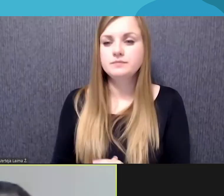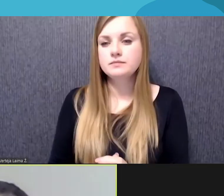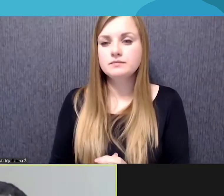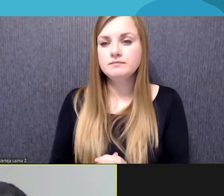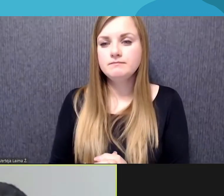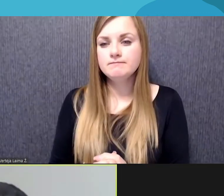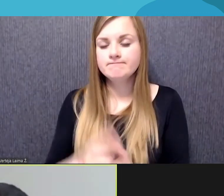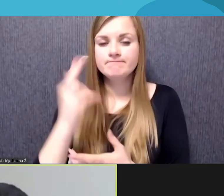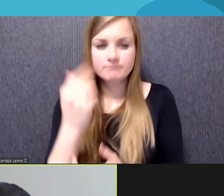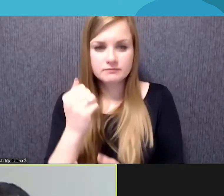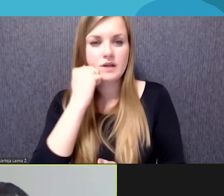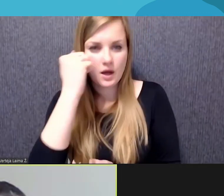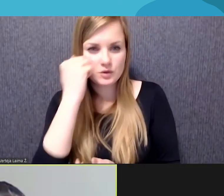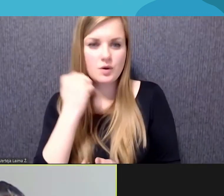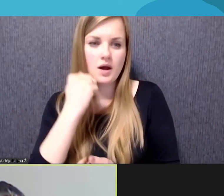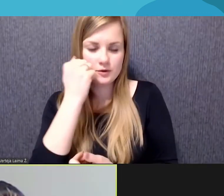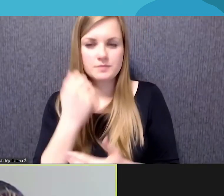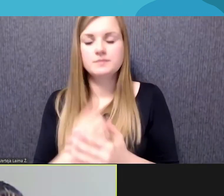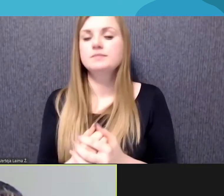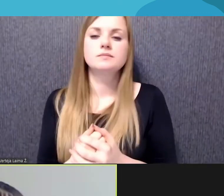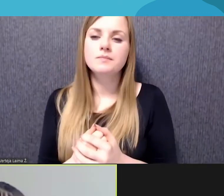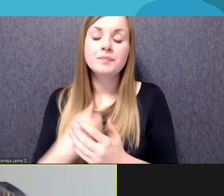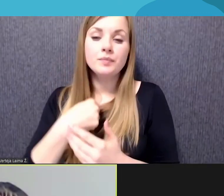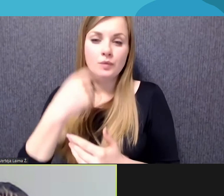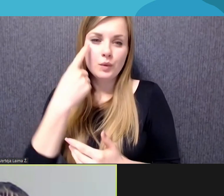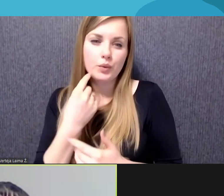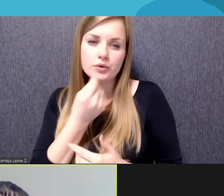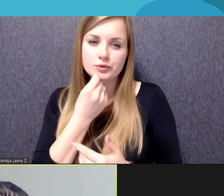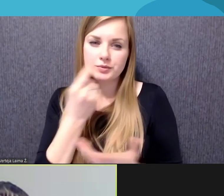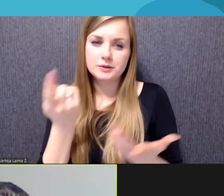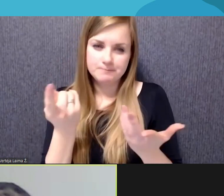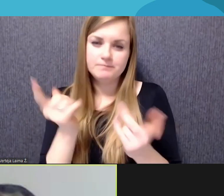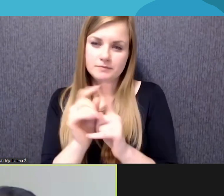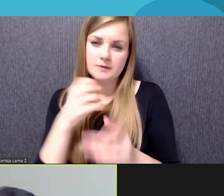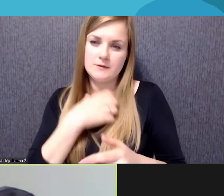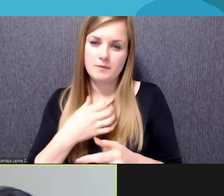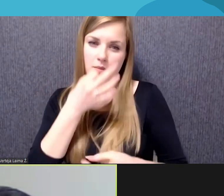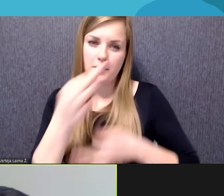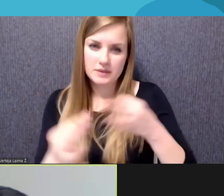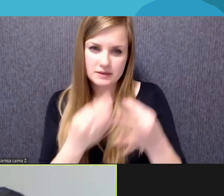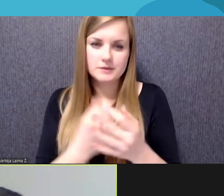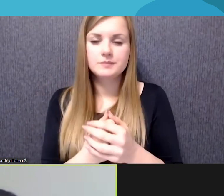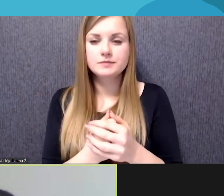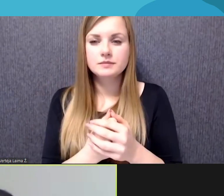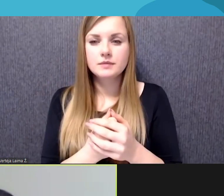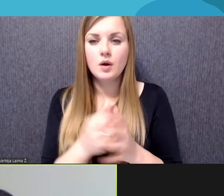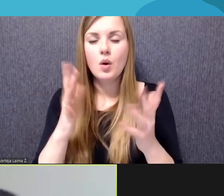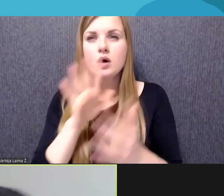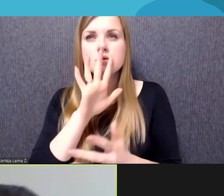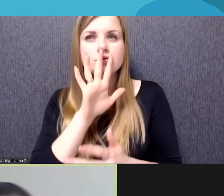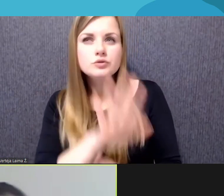please focus on this question? Thank you. I would like to stress a